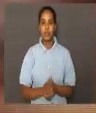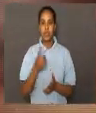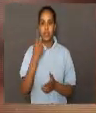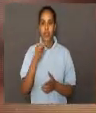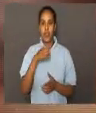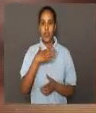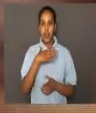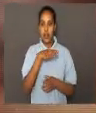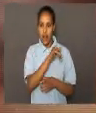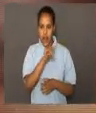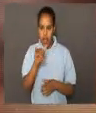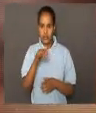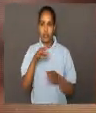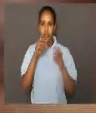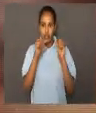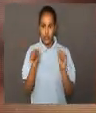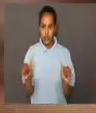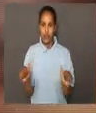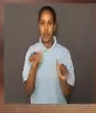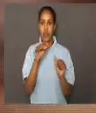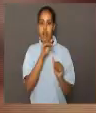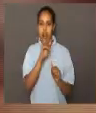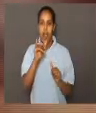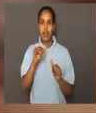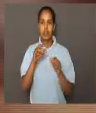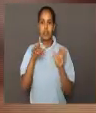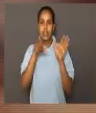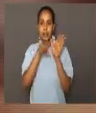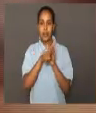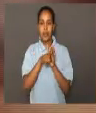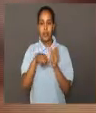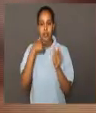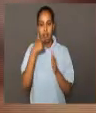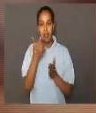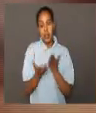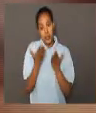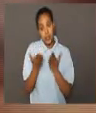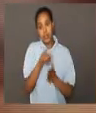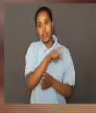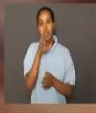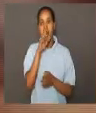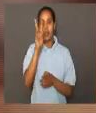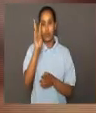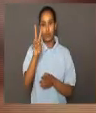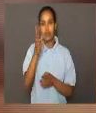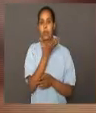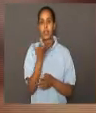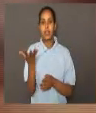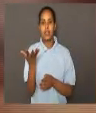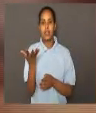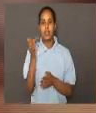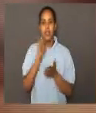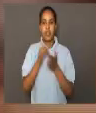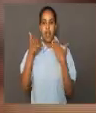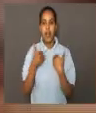The like dissolves like principle states that if there are two substances